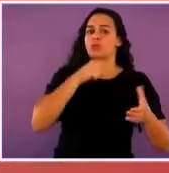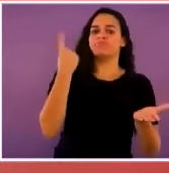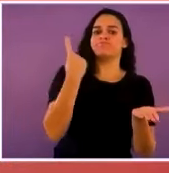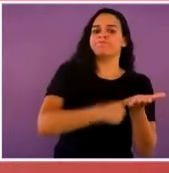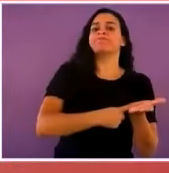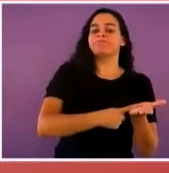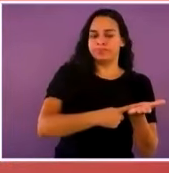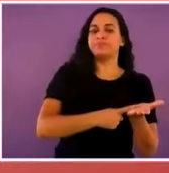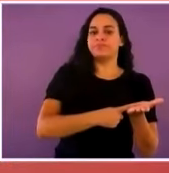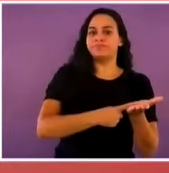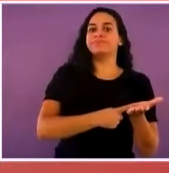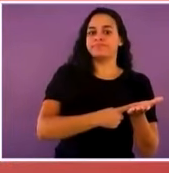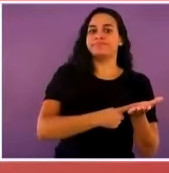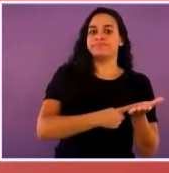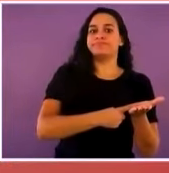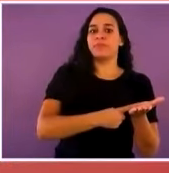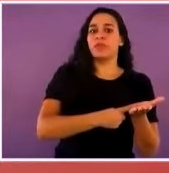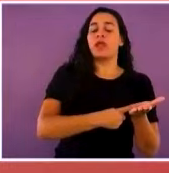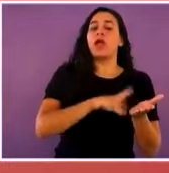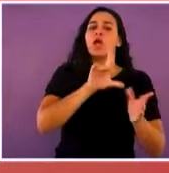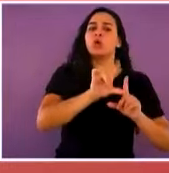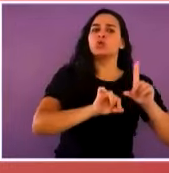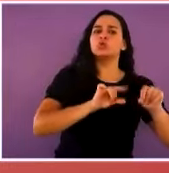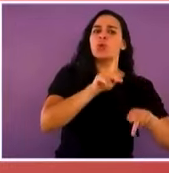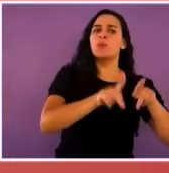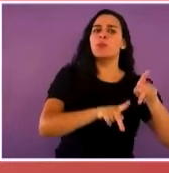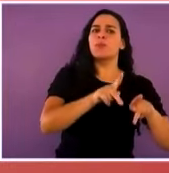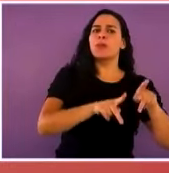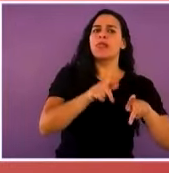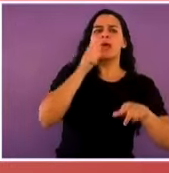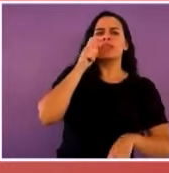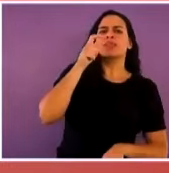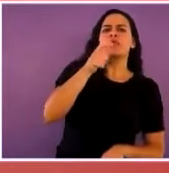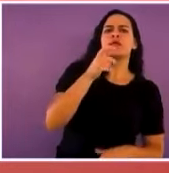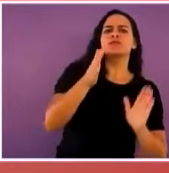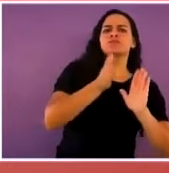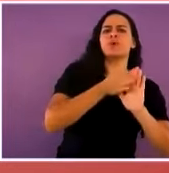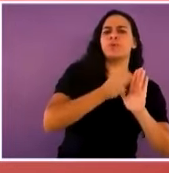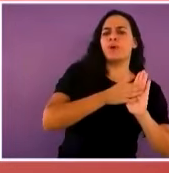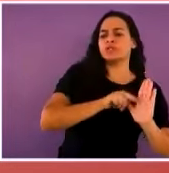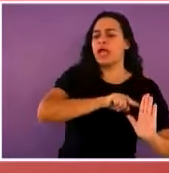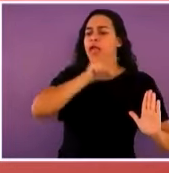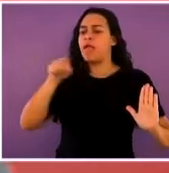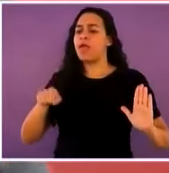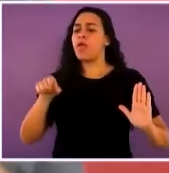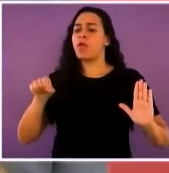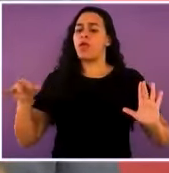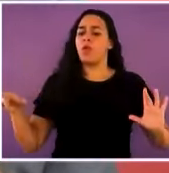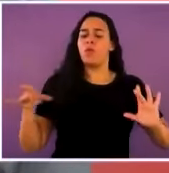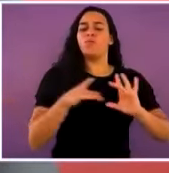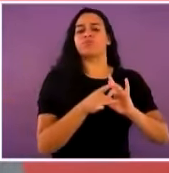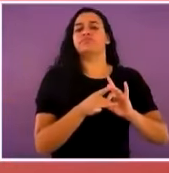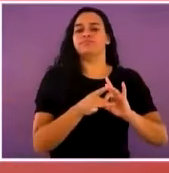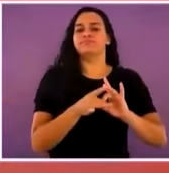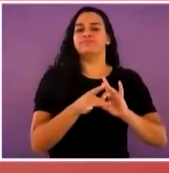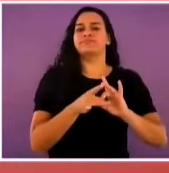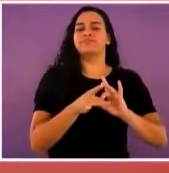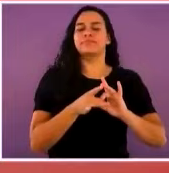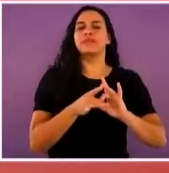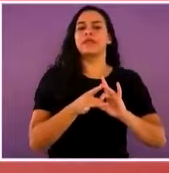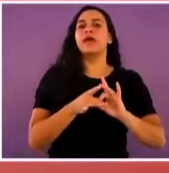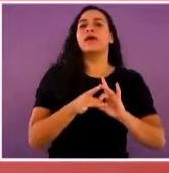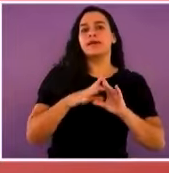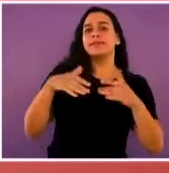o Vaticano faz com que aconteça aquilo que o povo quer. That was clear then in 2007. Isso ficou muito claro